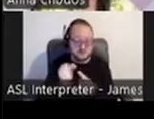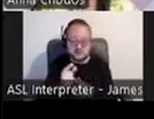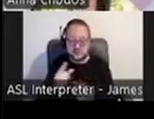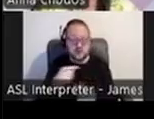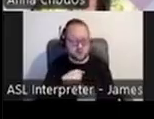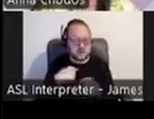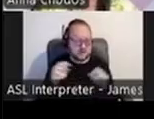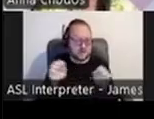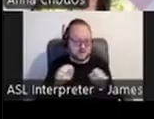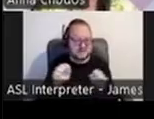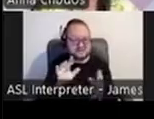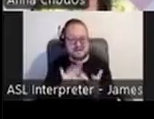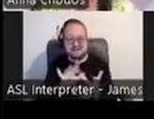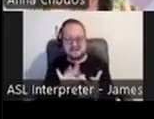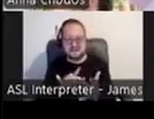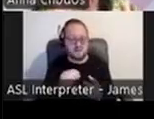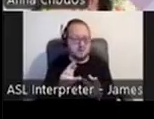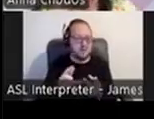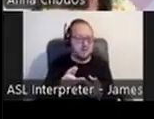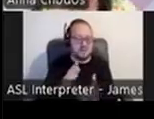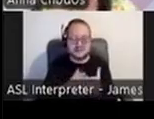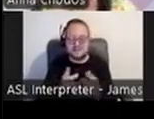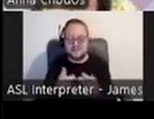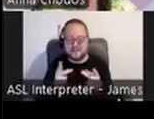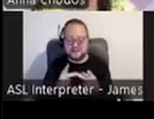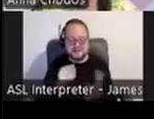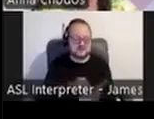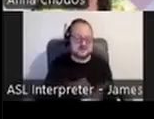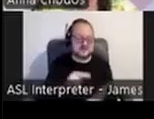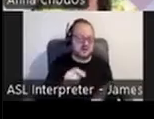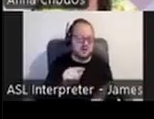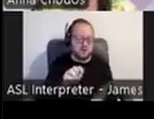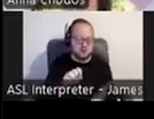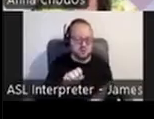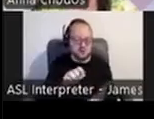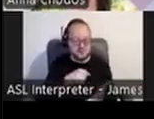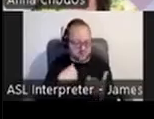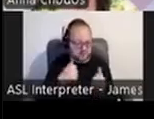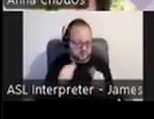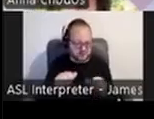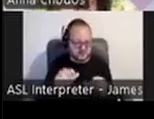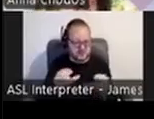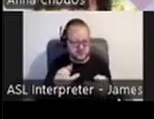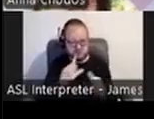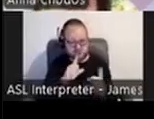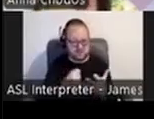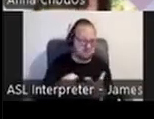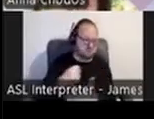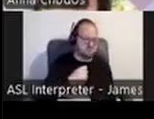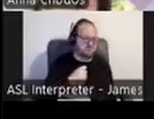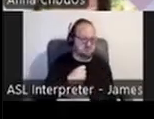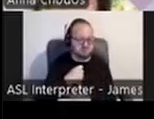in a note or something like that. But what we're trying to do is really help places put